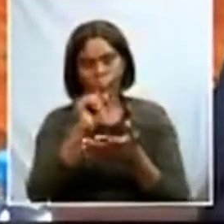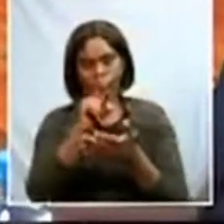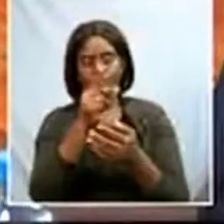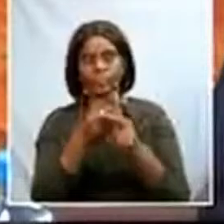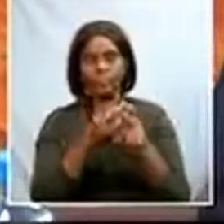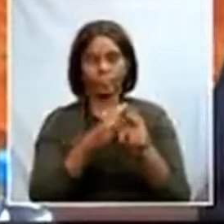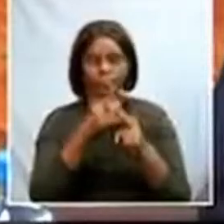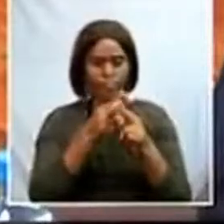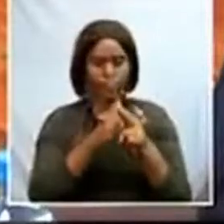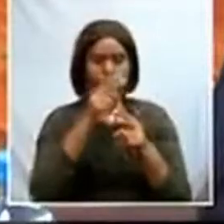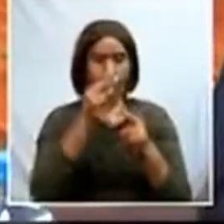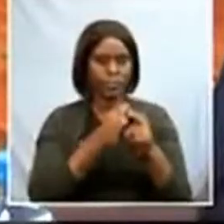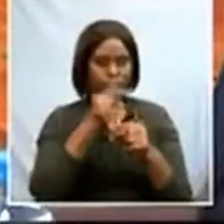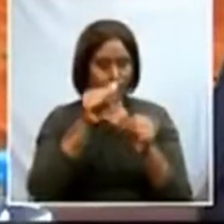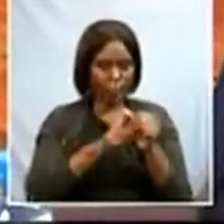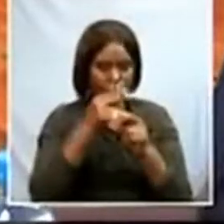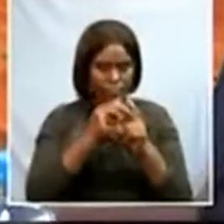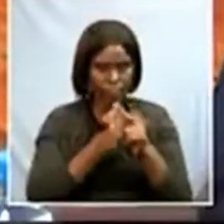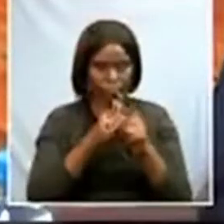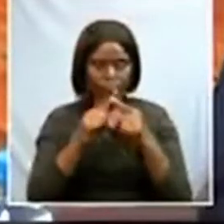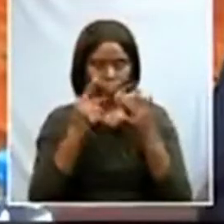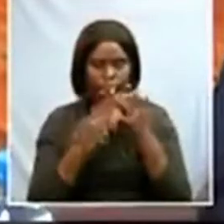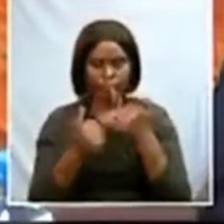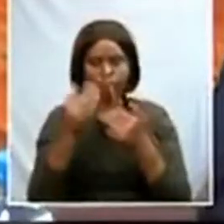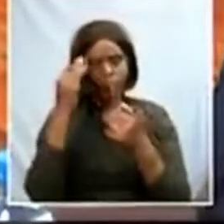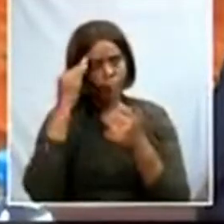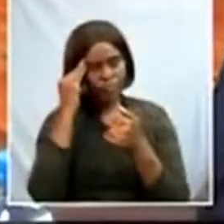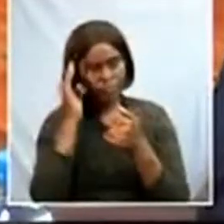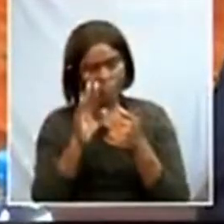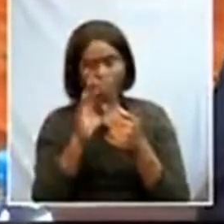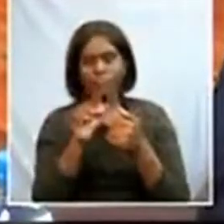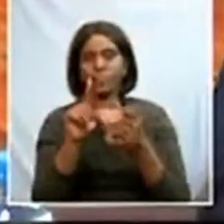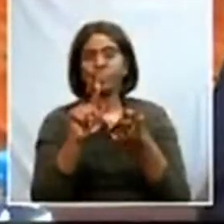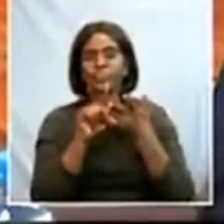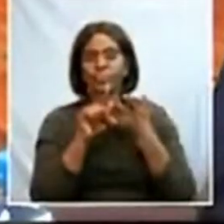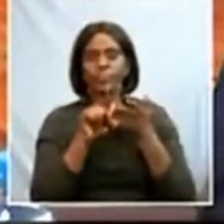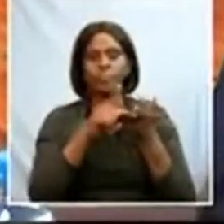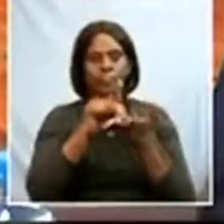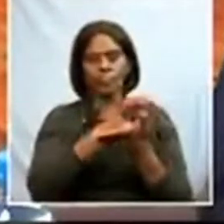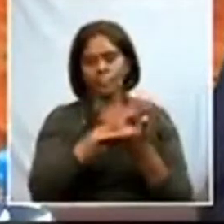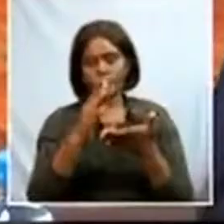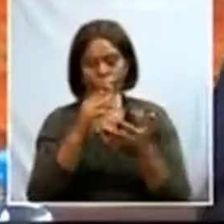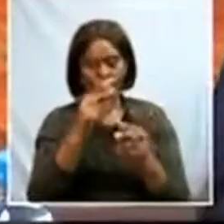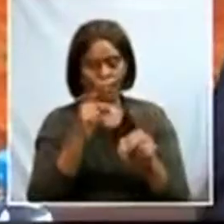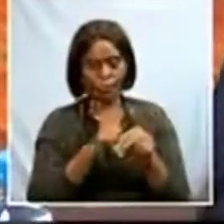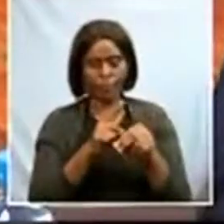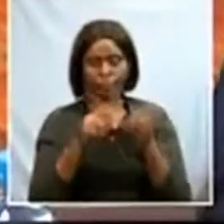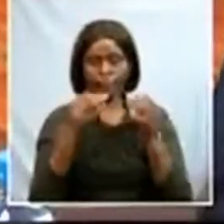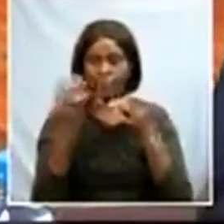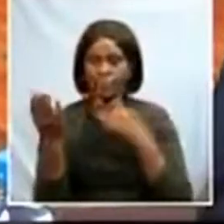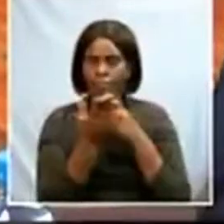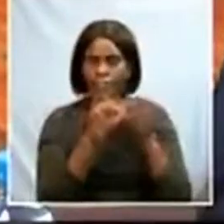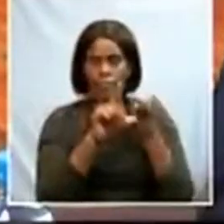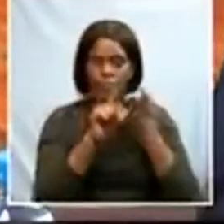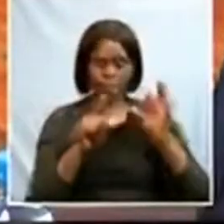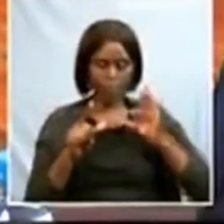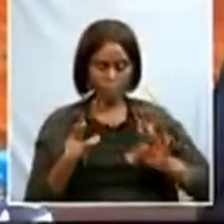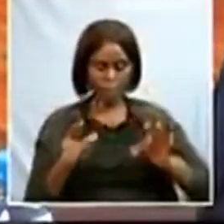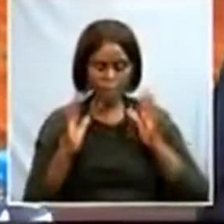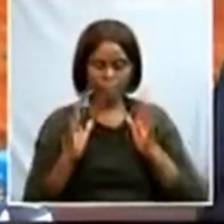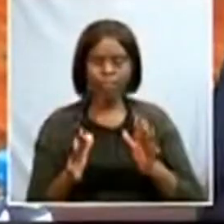monthly basis. It is, however, worth noting that the loan repayment period for most of the loan